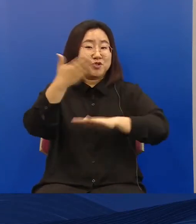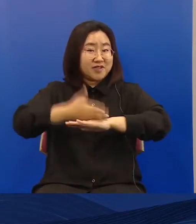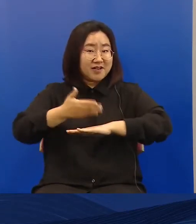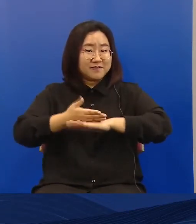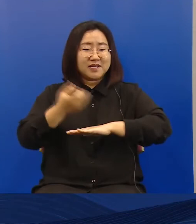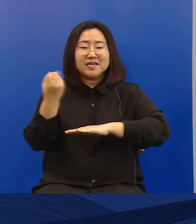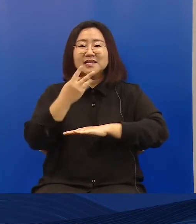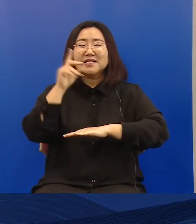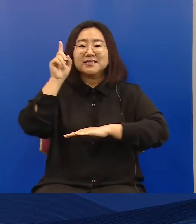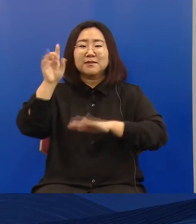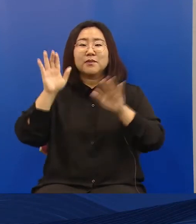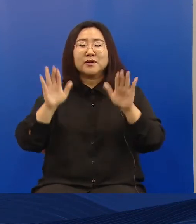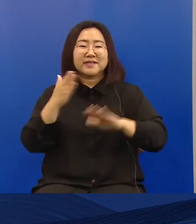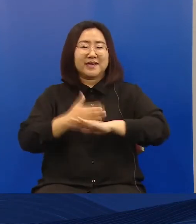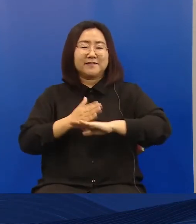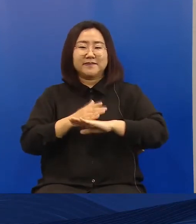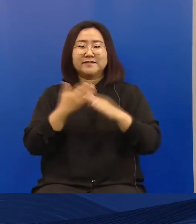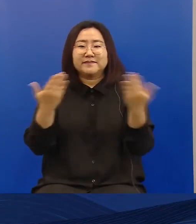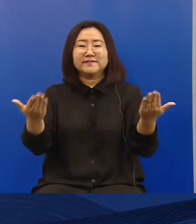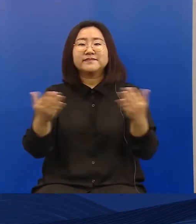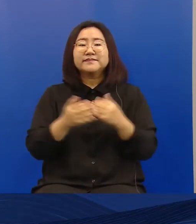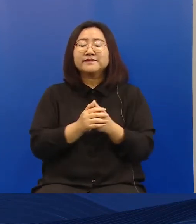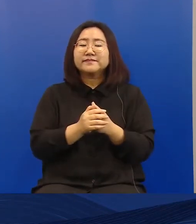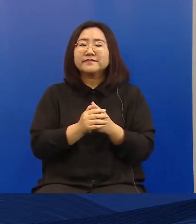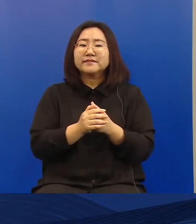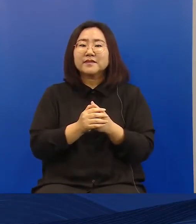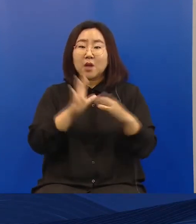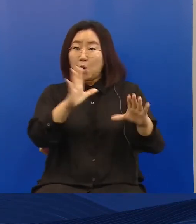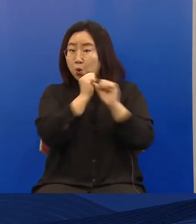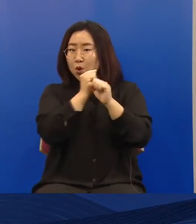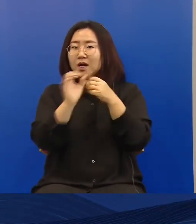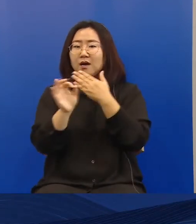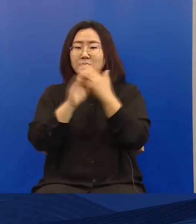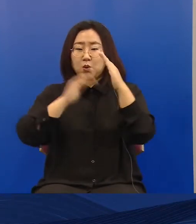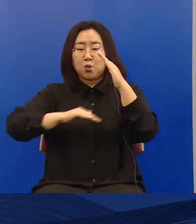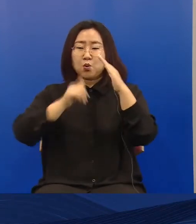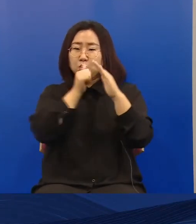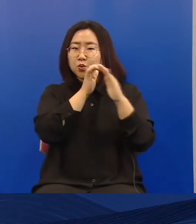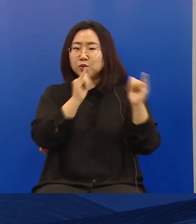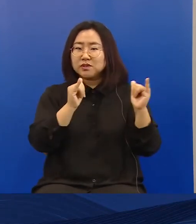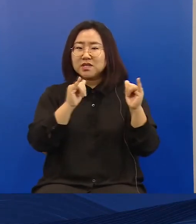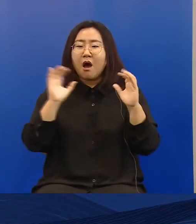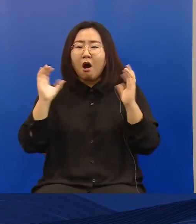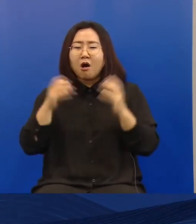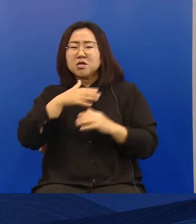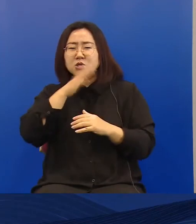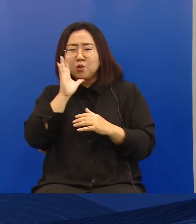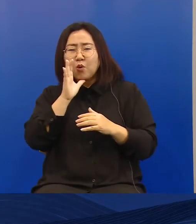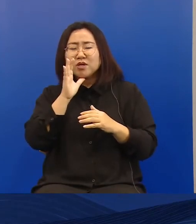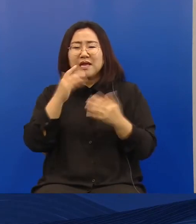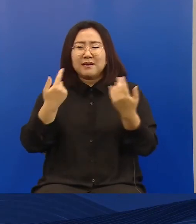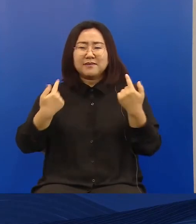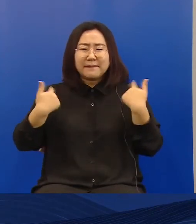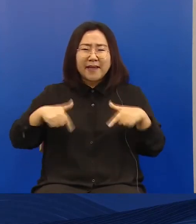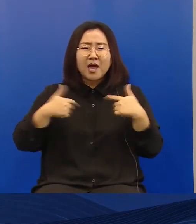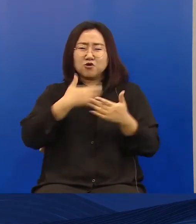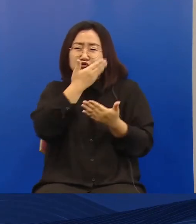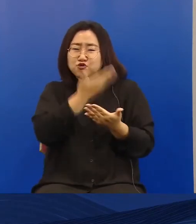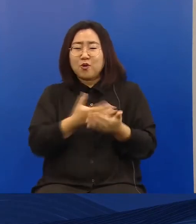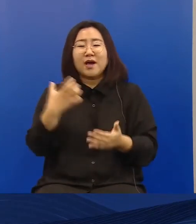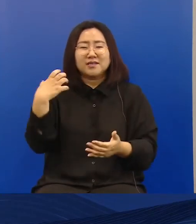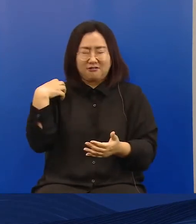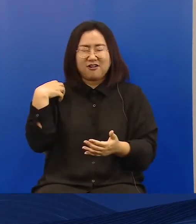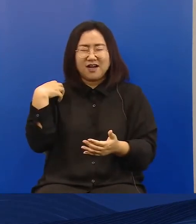with you. It builds on the crucial role that interpreters play every day between public service providers,